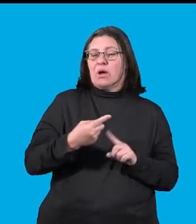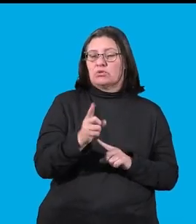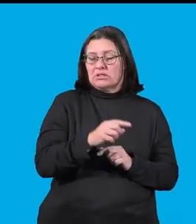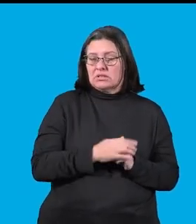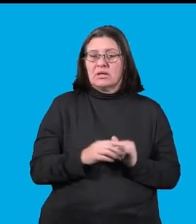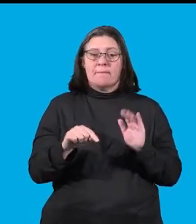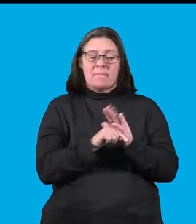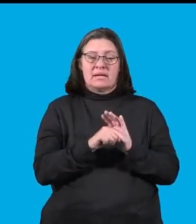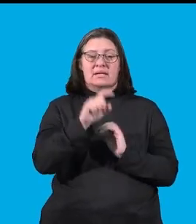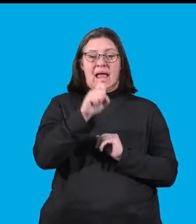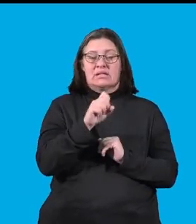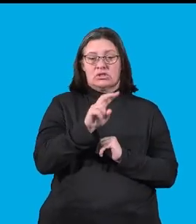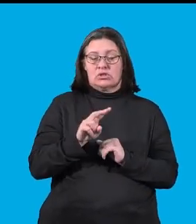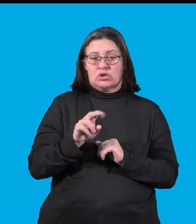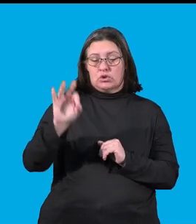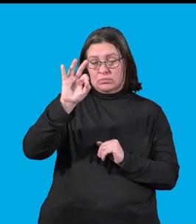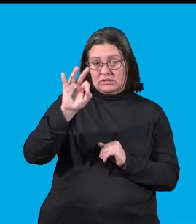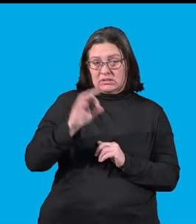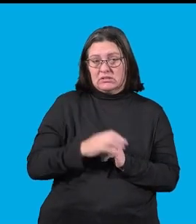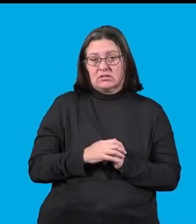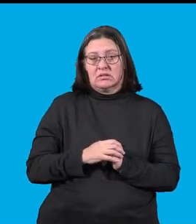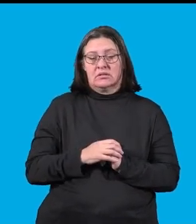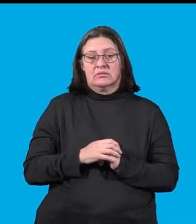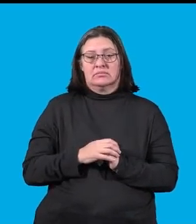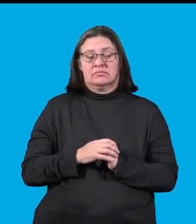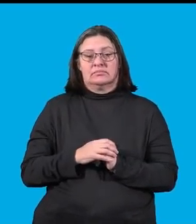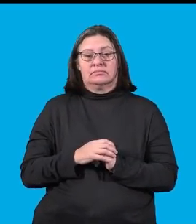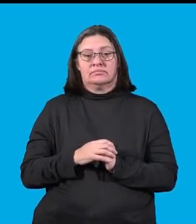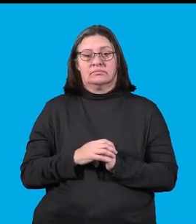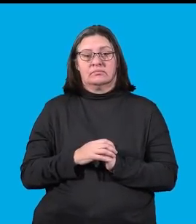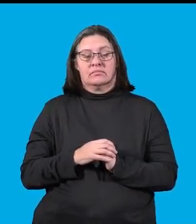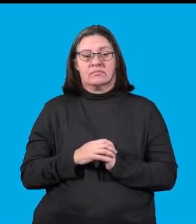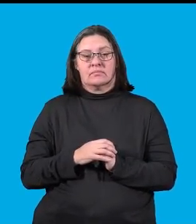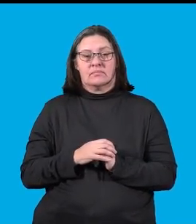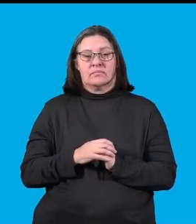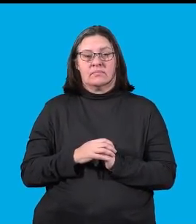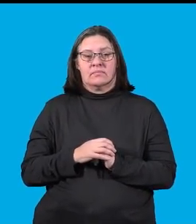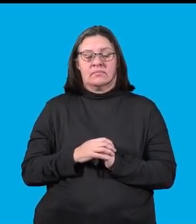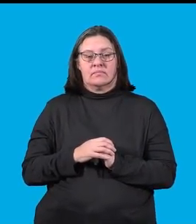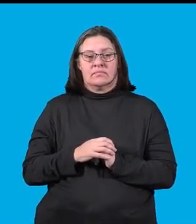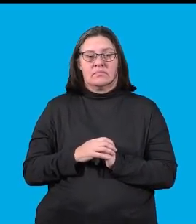what that was again. It was minus x cubed